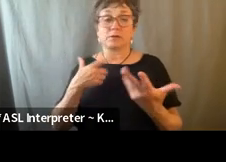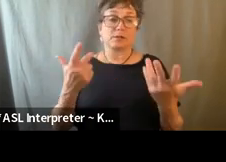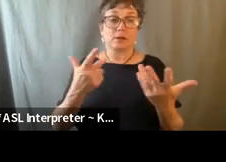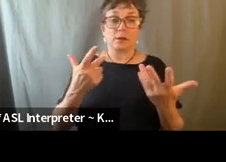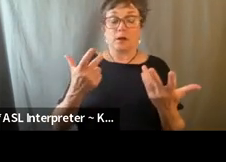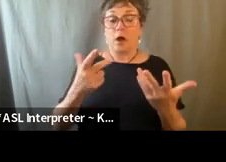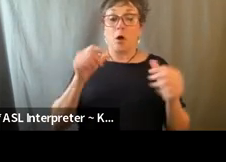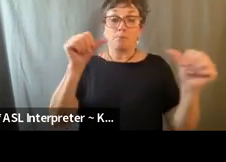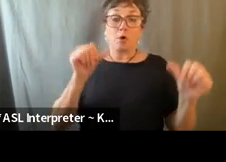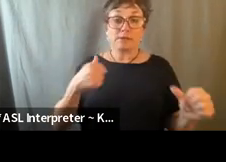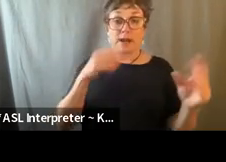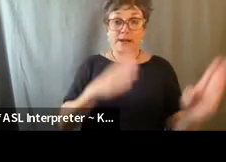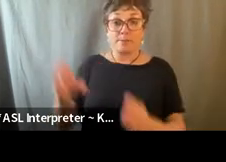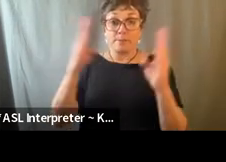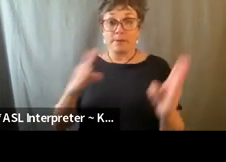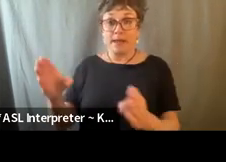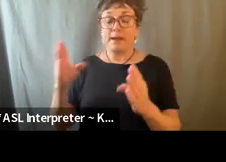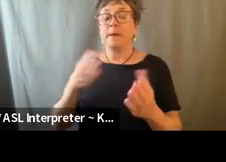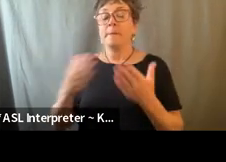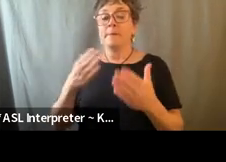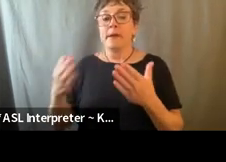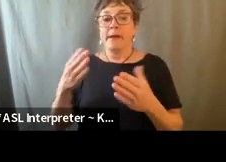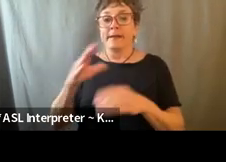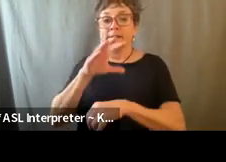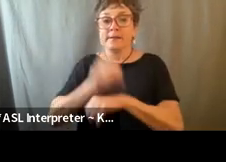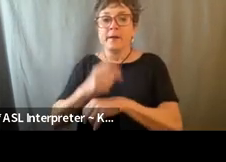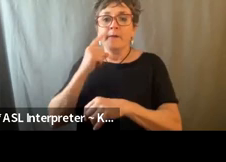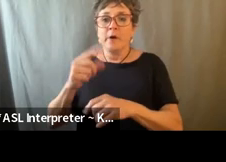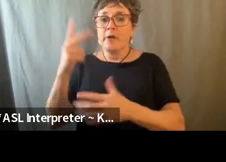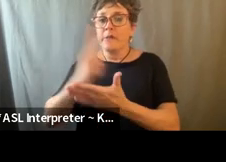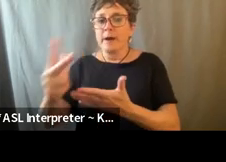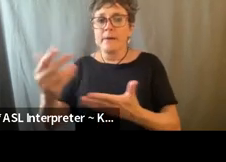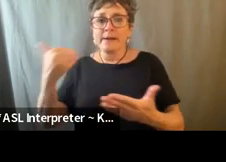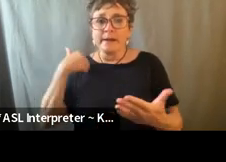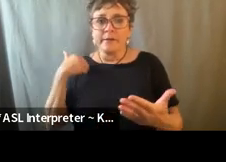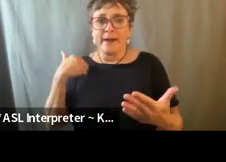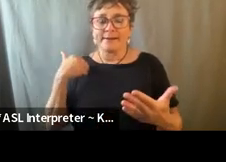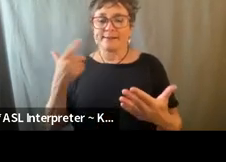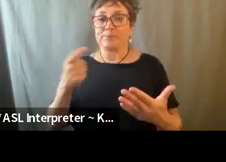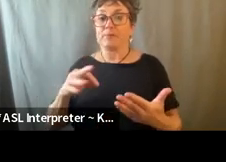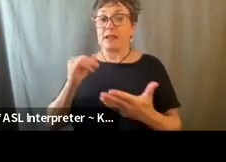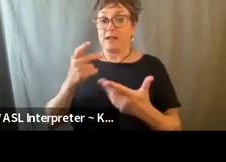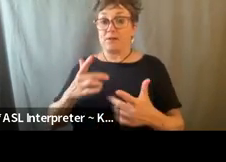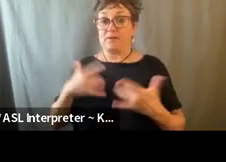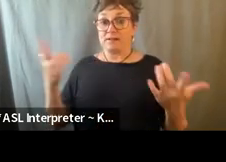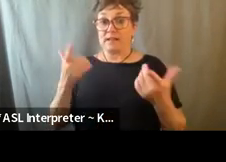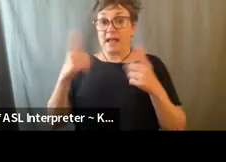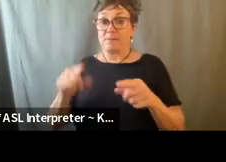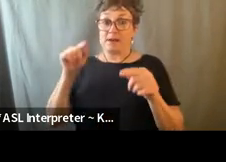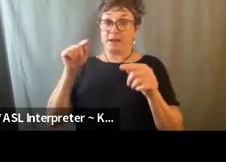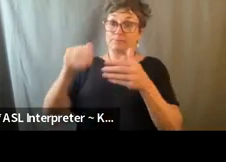even 3 weeks in advance. Say there's an event coming up, what the event is, great, post it. But then there's things that